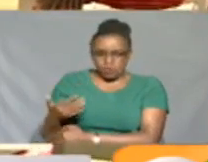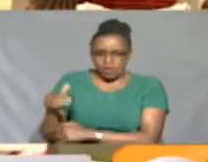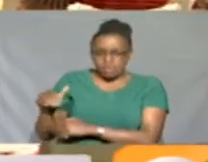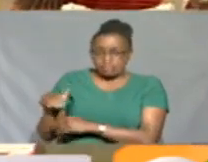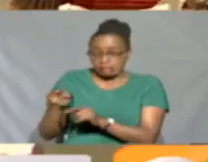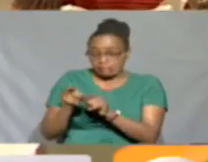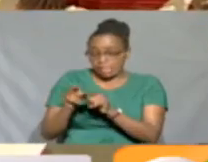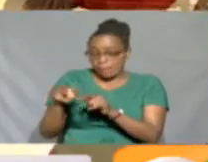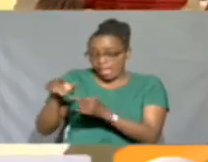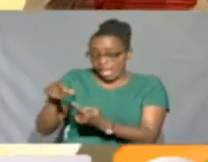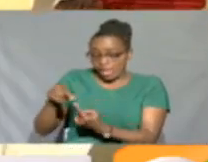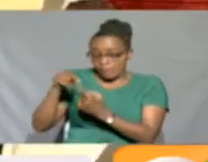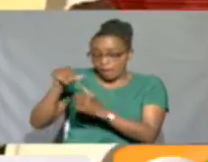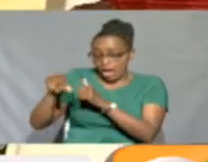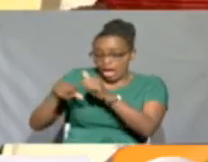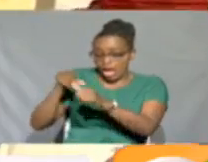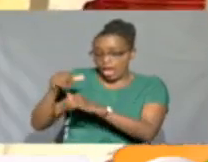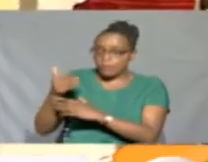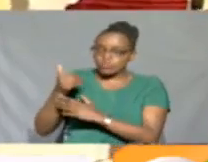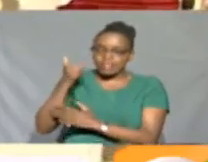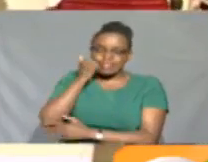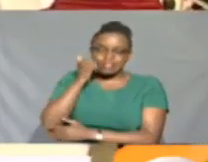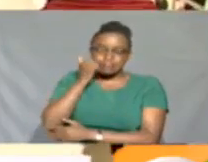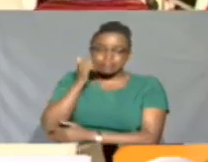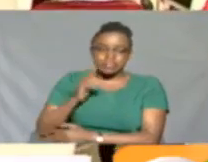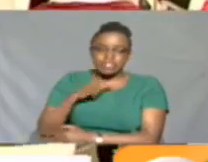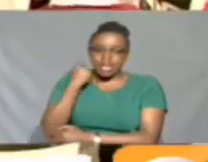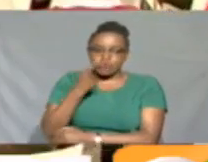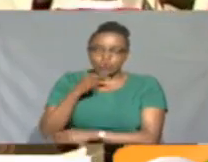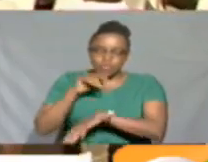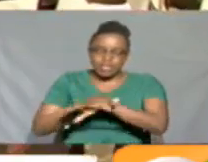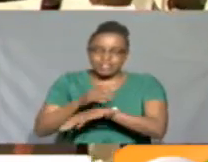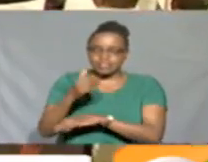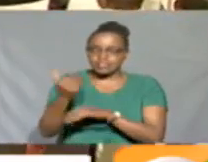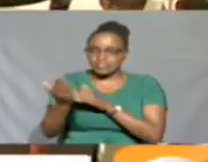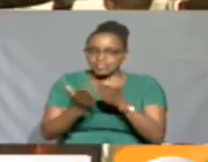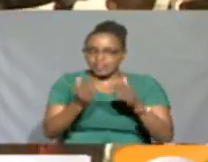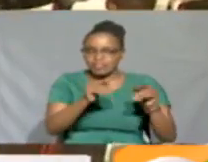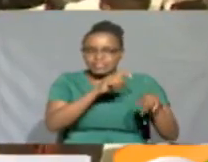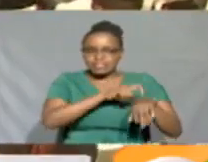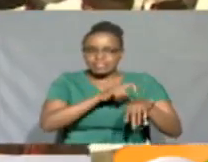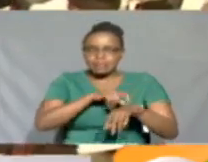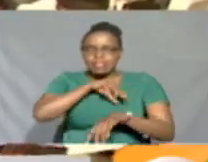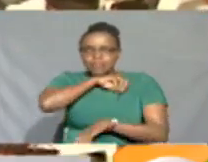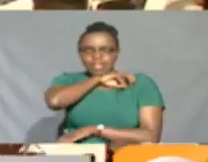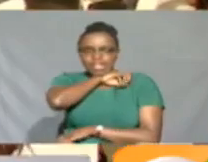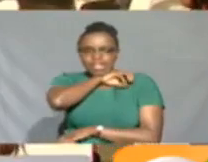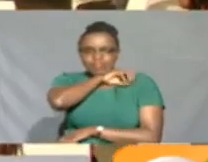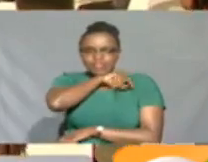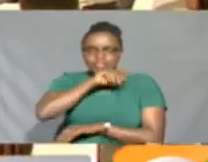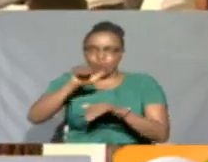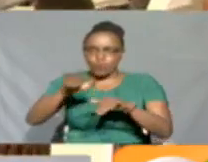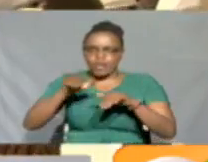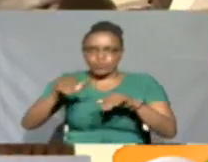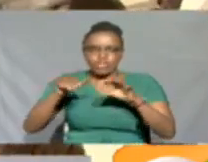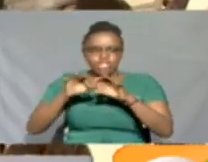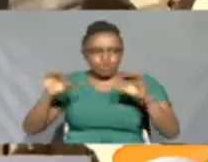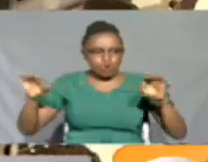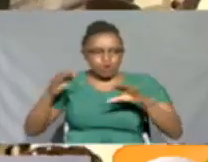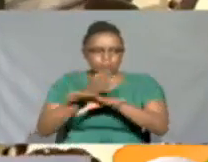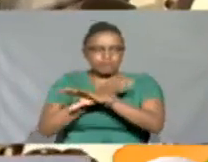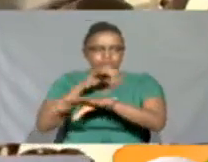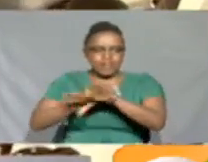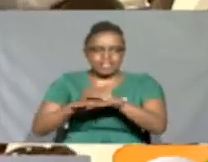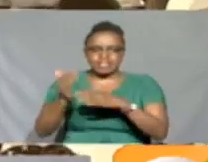hususan kuhusiana na wagonjwa ambao wanasaka matibabu na wakiwa wanalalamika kuwa wanangojea sana kupata matibabu.